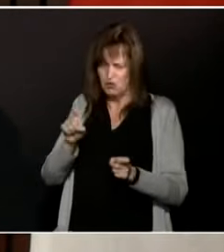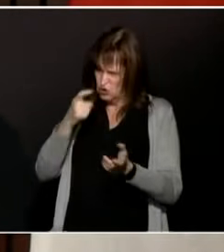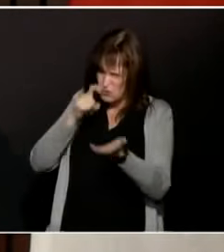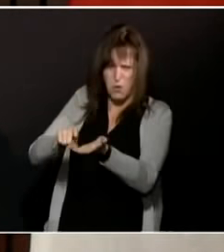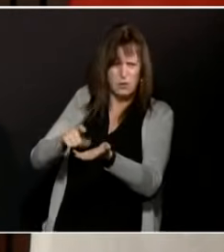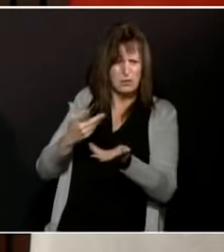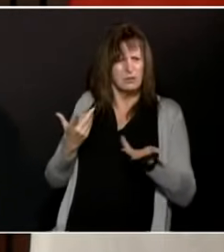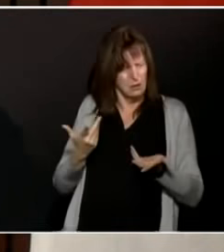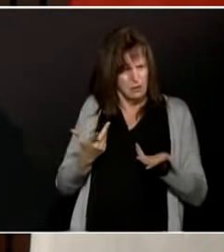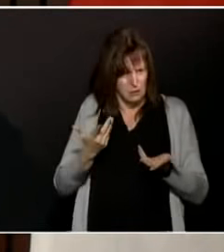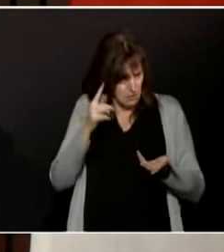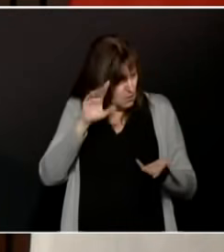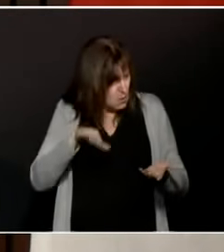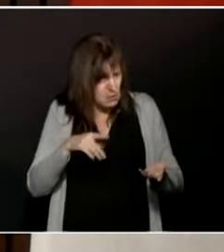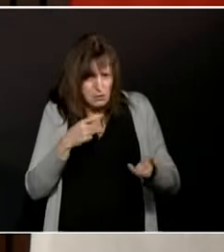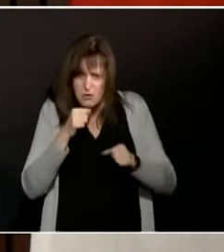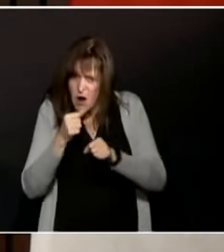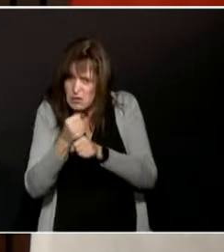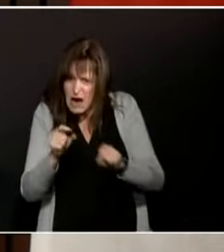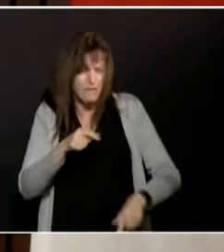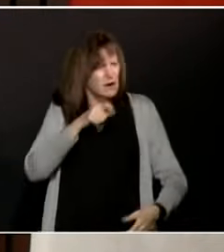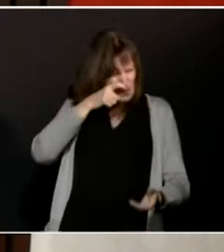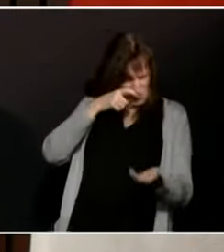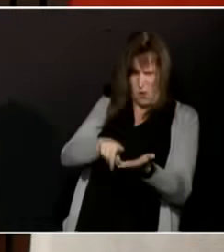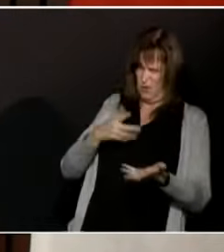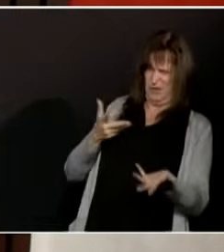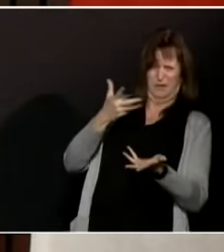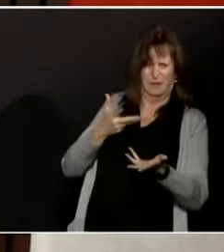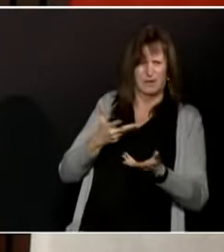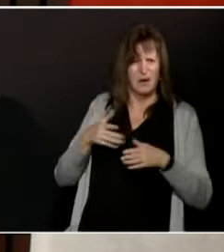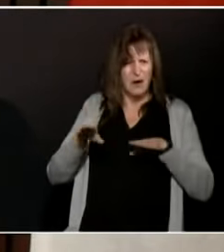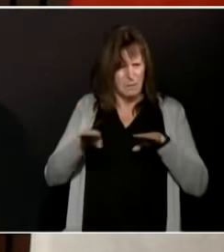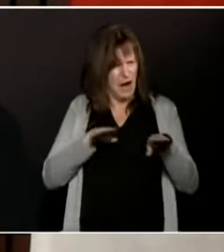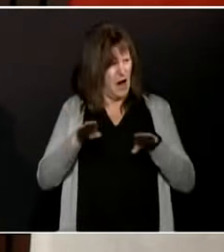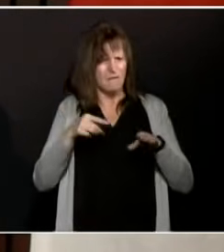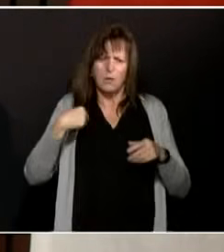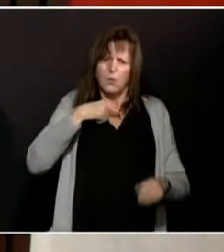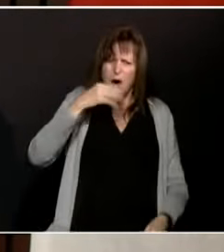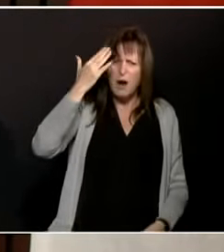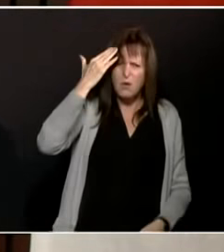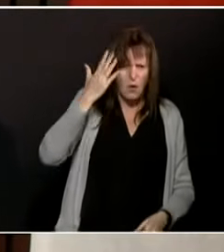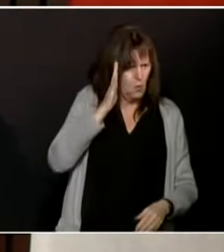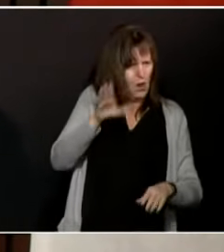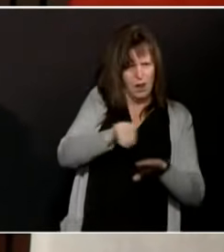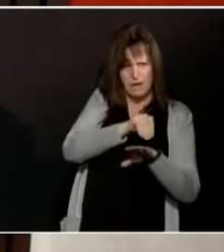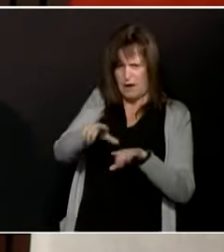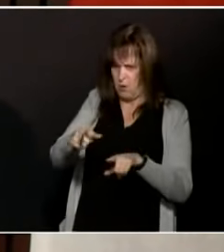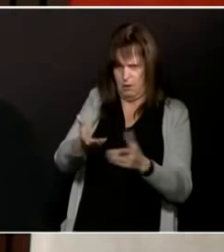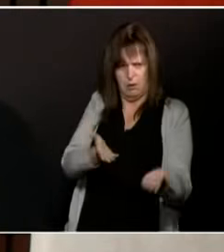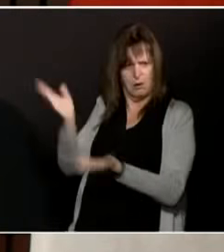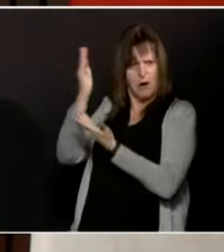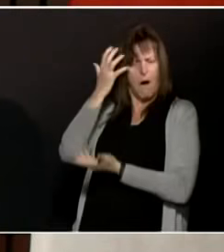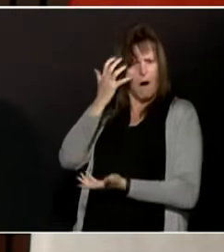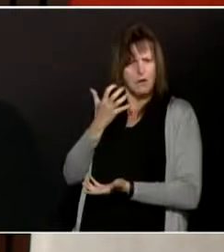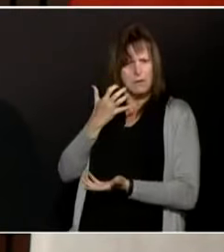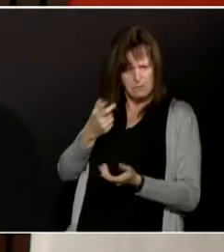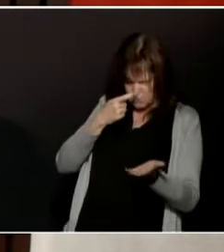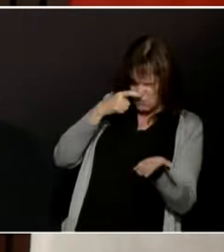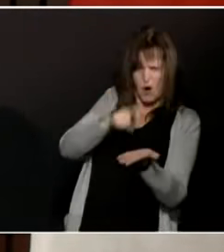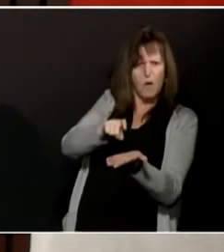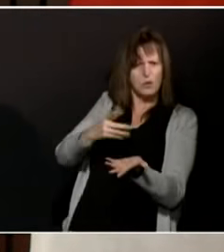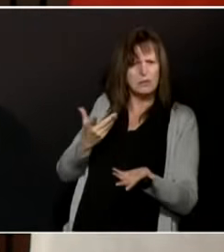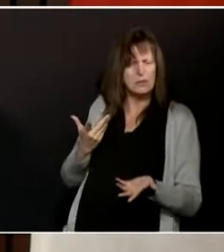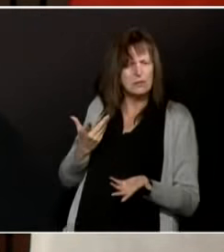that we all know will put people in hospitals. In the same hospitals where we don't have enough nurses, respiratory therapists, or